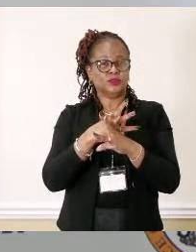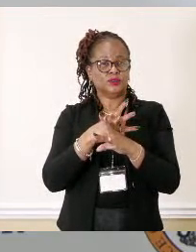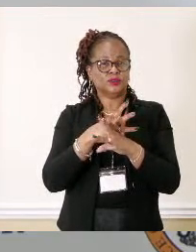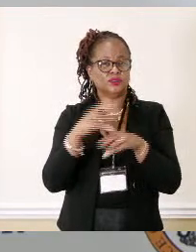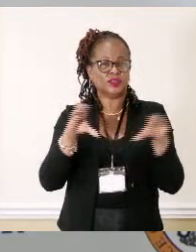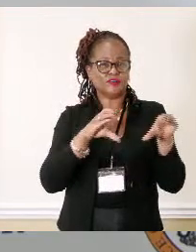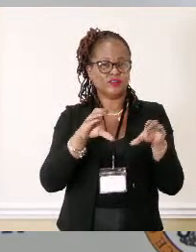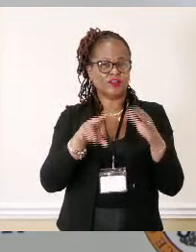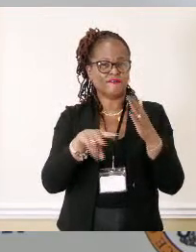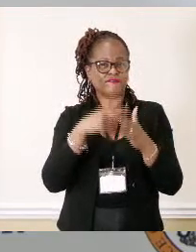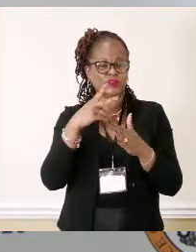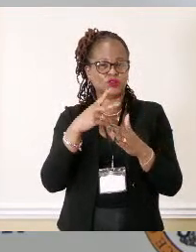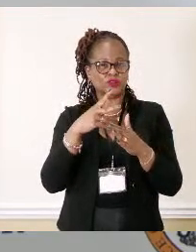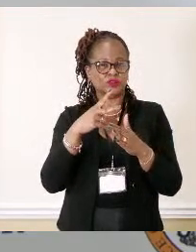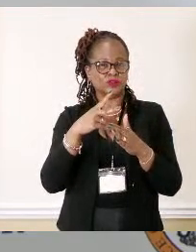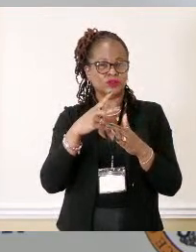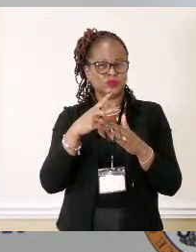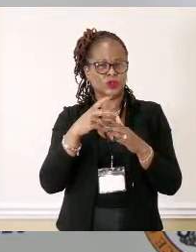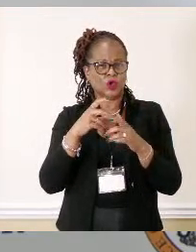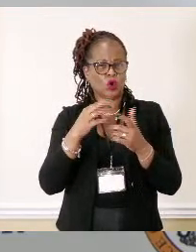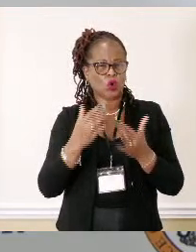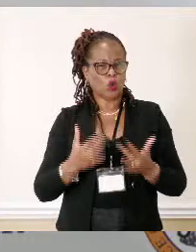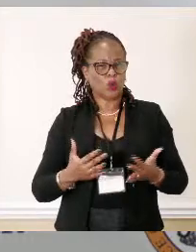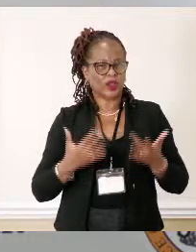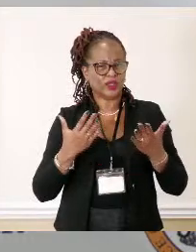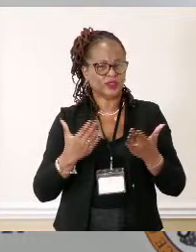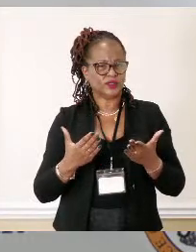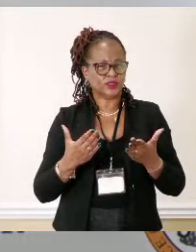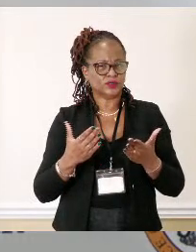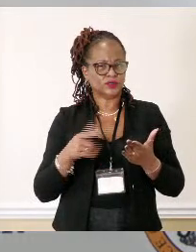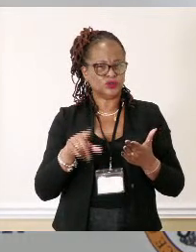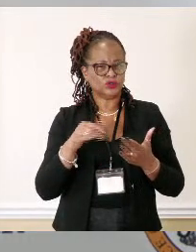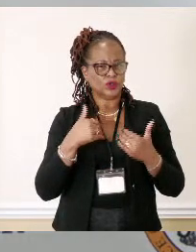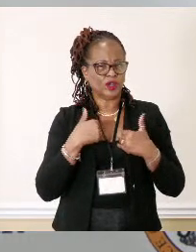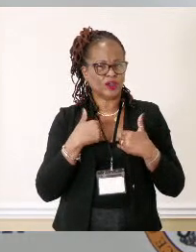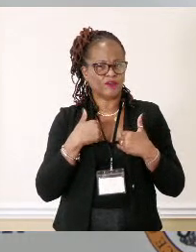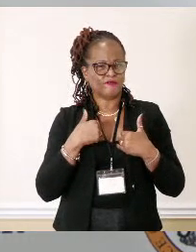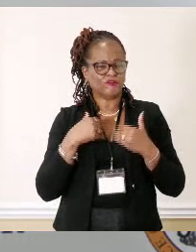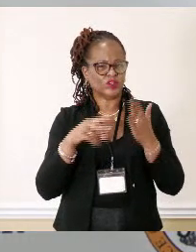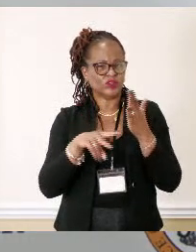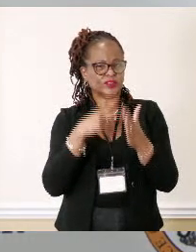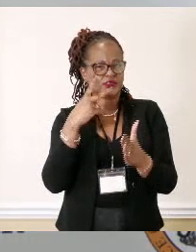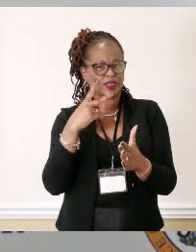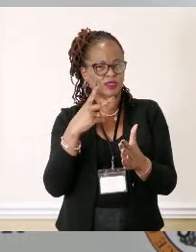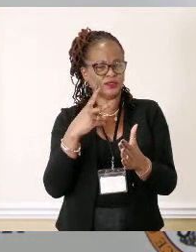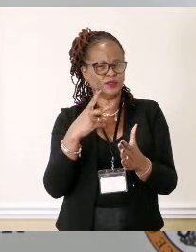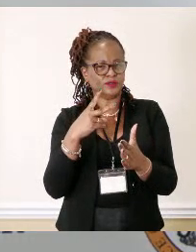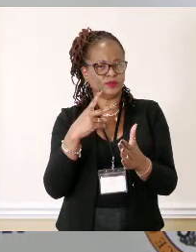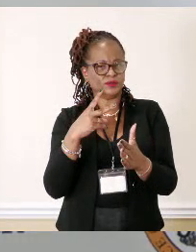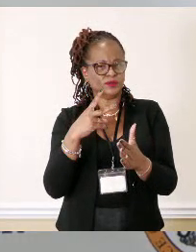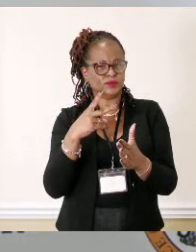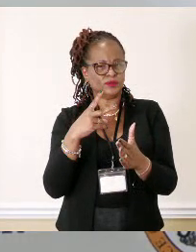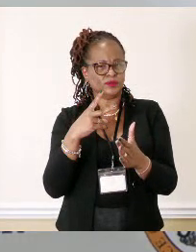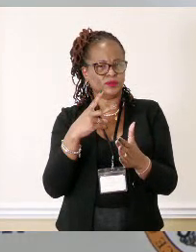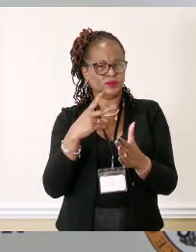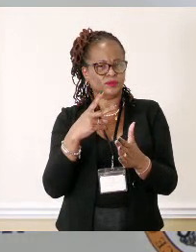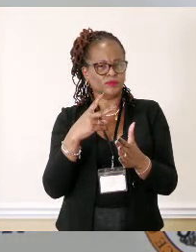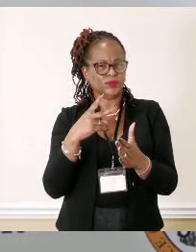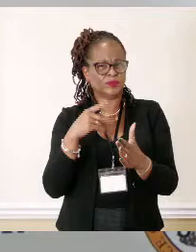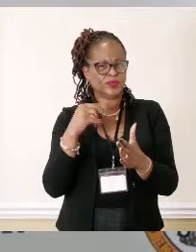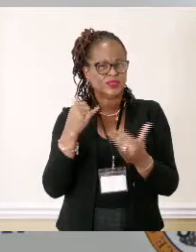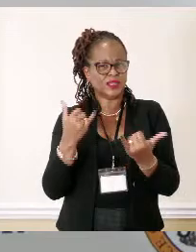on first jabs or hold off and use what you have for your second jabs that are probably now